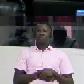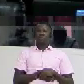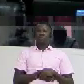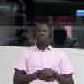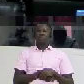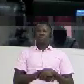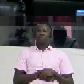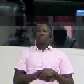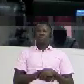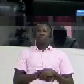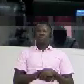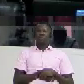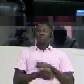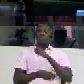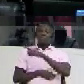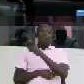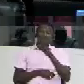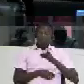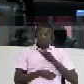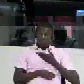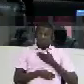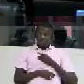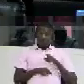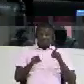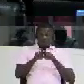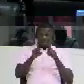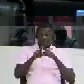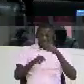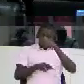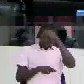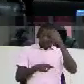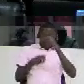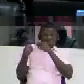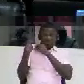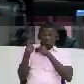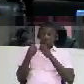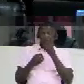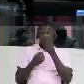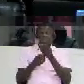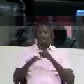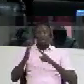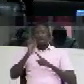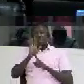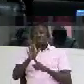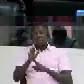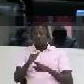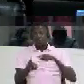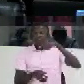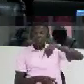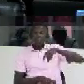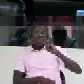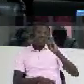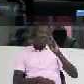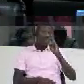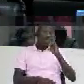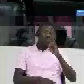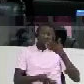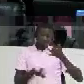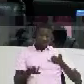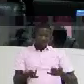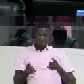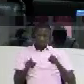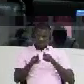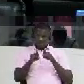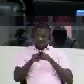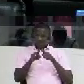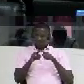Did they have similar functions to, say, the police intervention unit now? ndax jamono